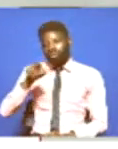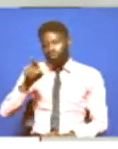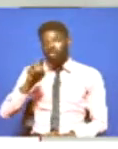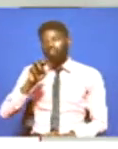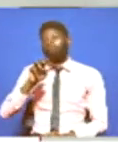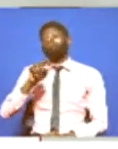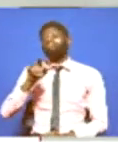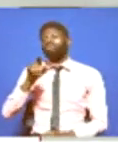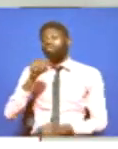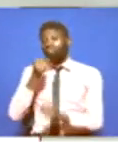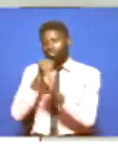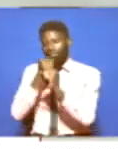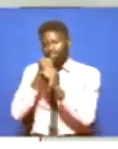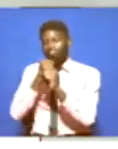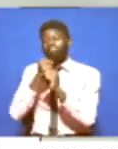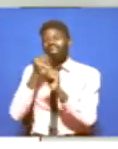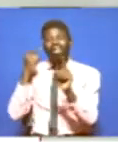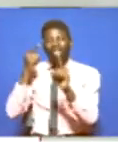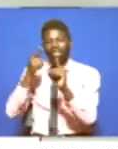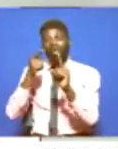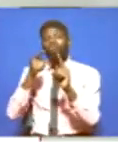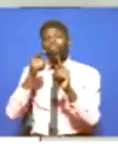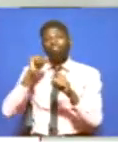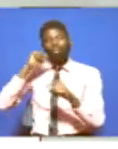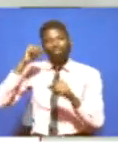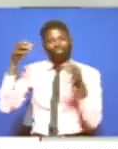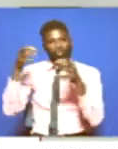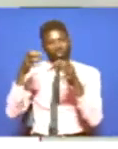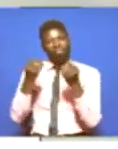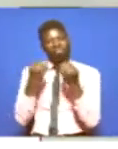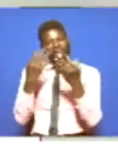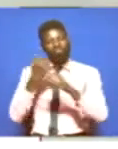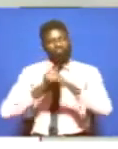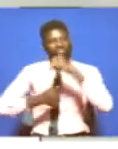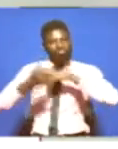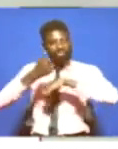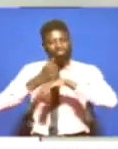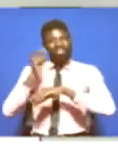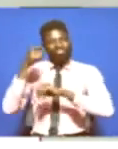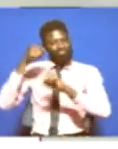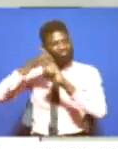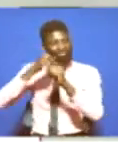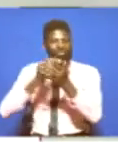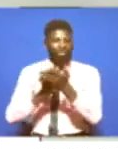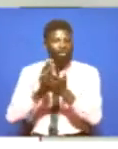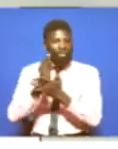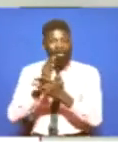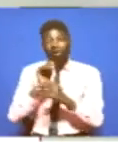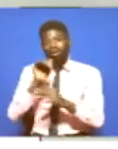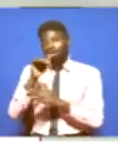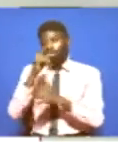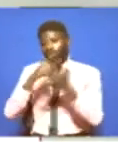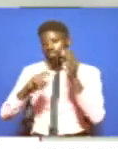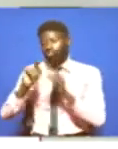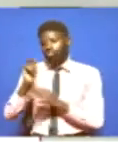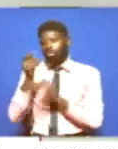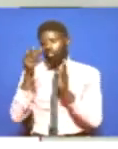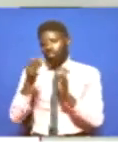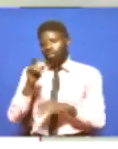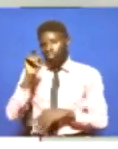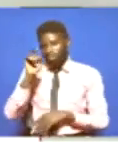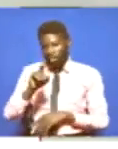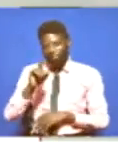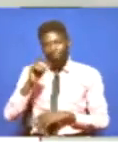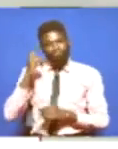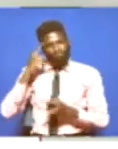and multi-party politics in Kenya. The message he passes is that Kenyans should reflect on the need for being just to each other